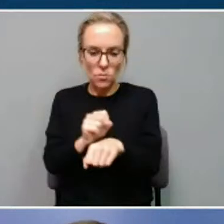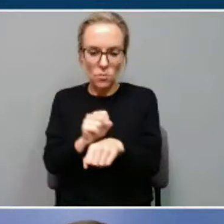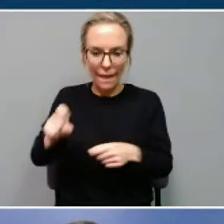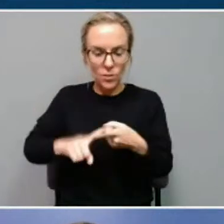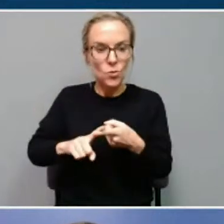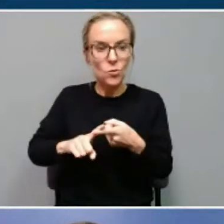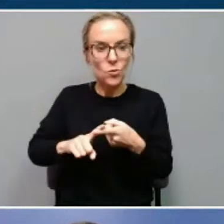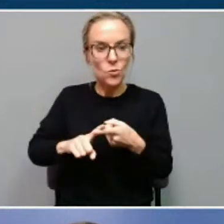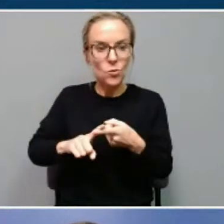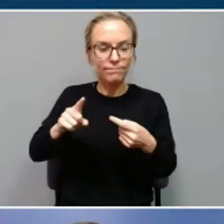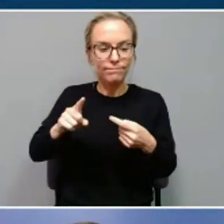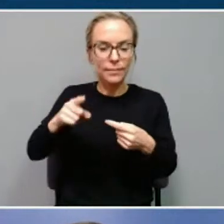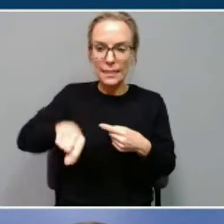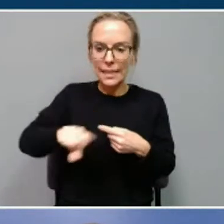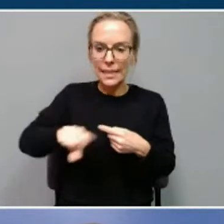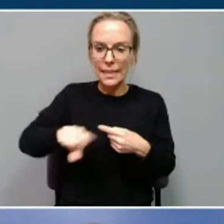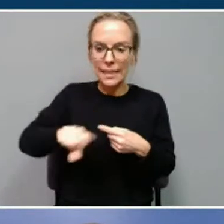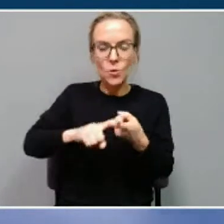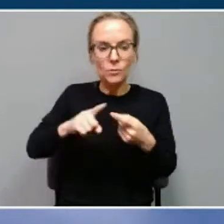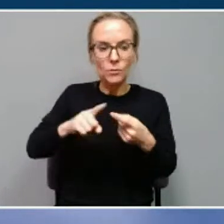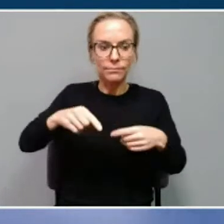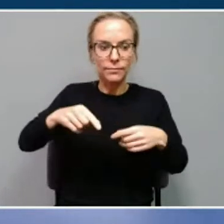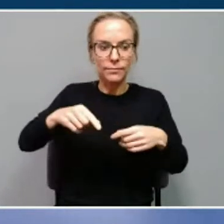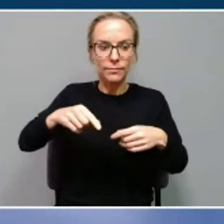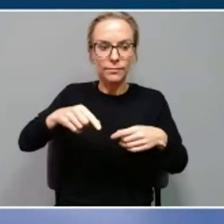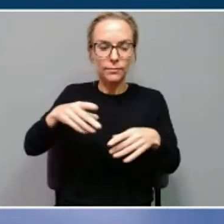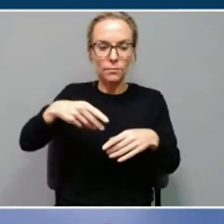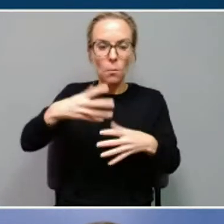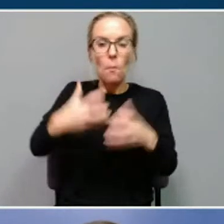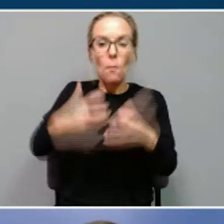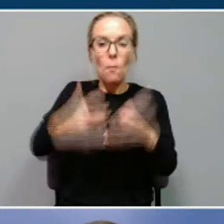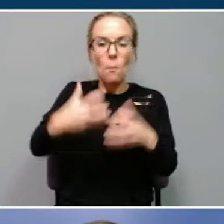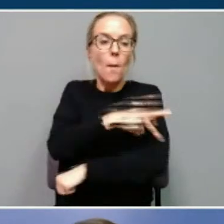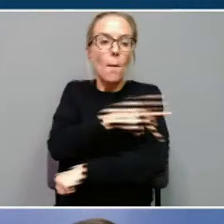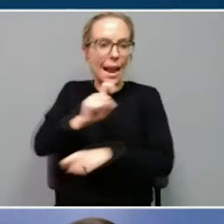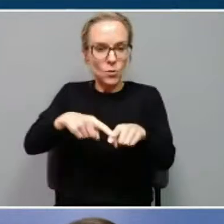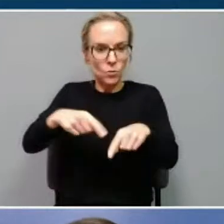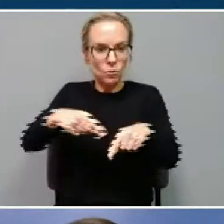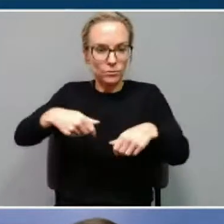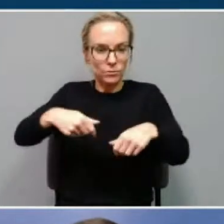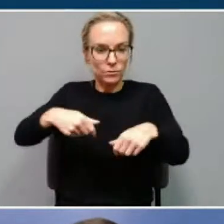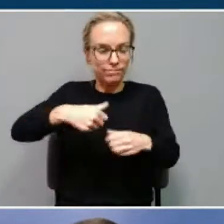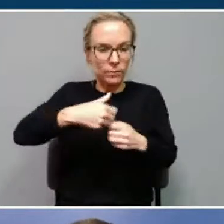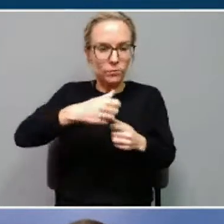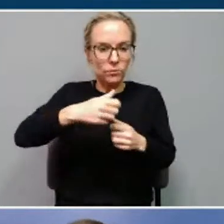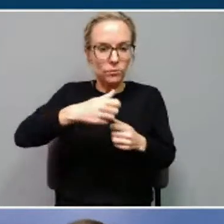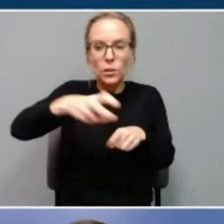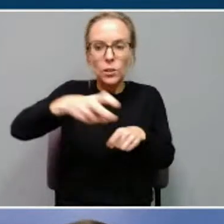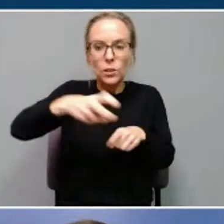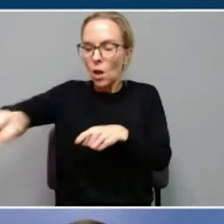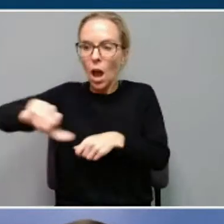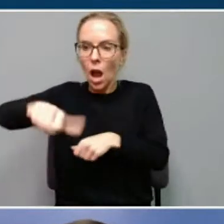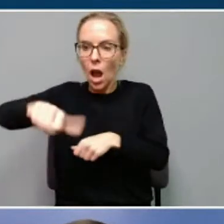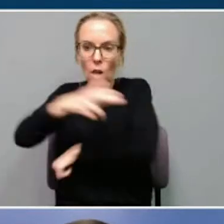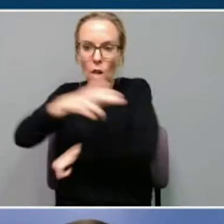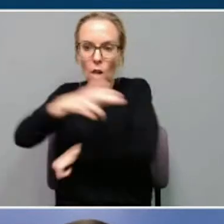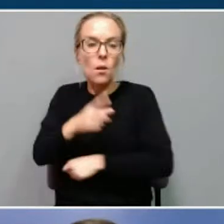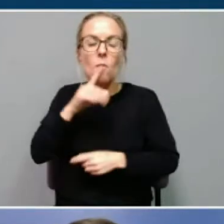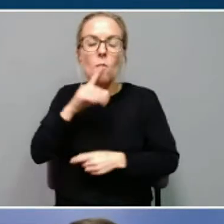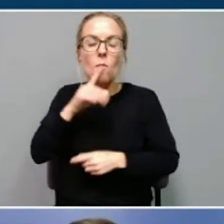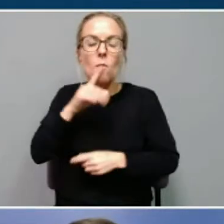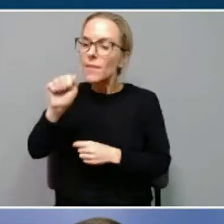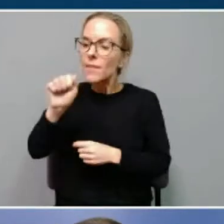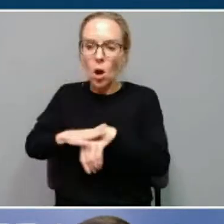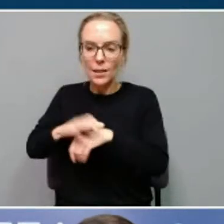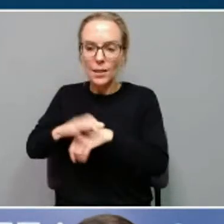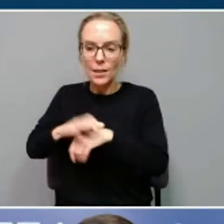the patients there. We had that one of the Louisville FEMA team on standby to go and to help with that. Turns out they were able to